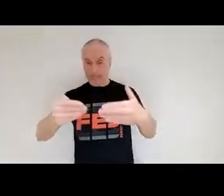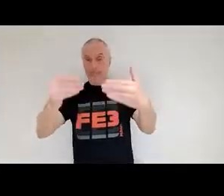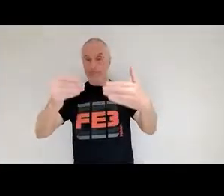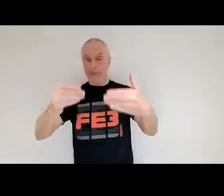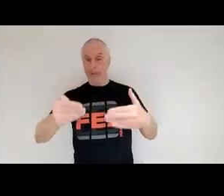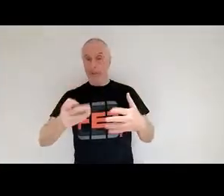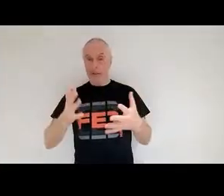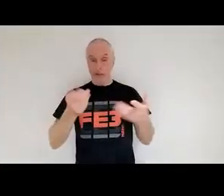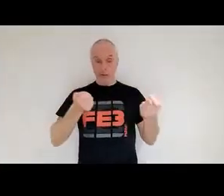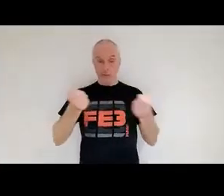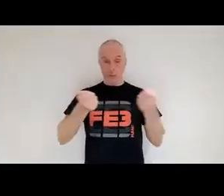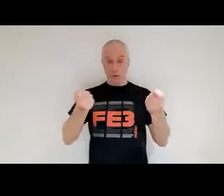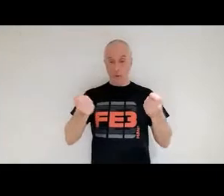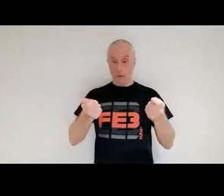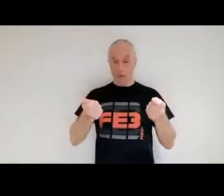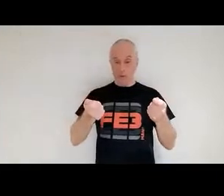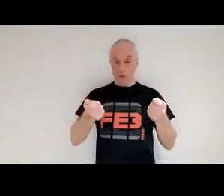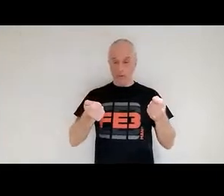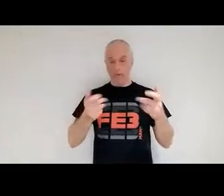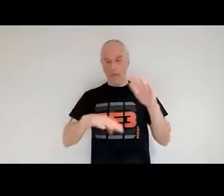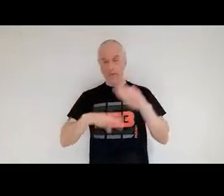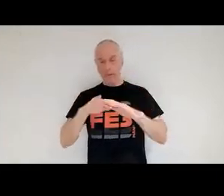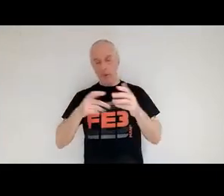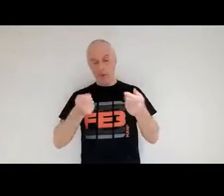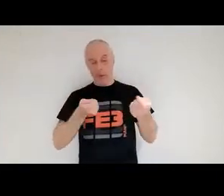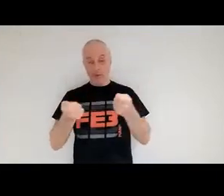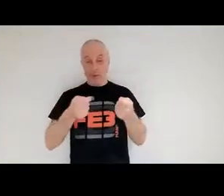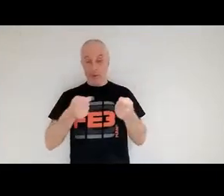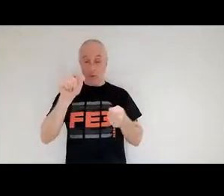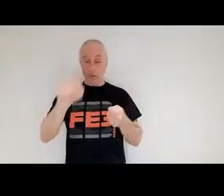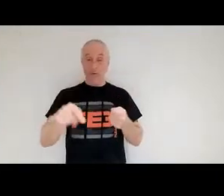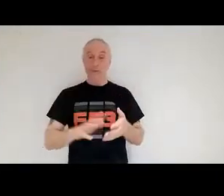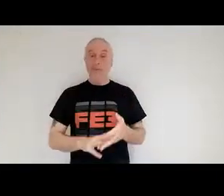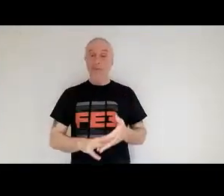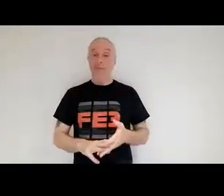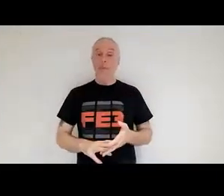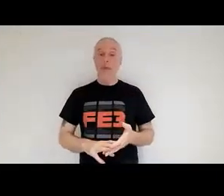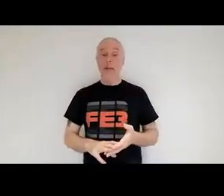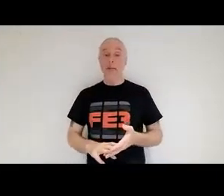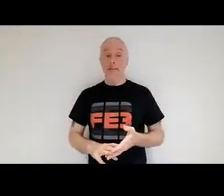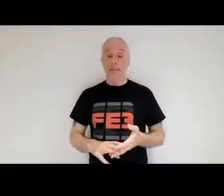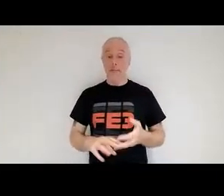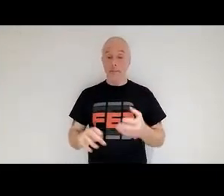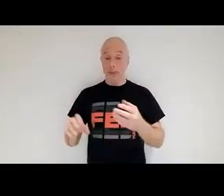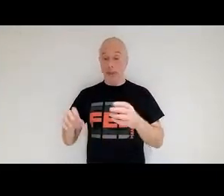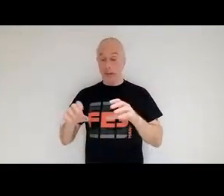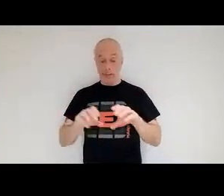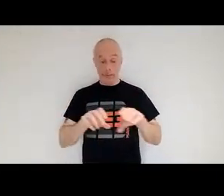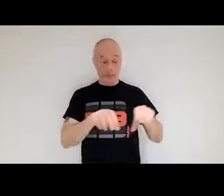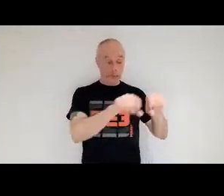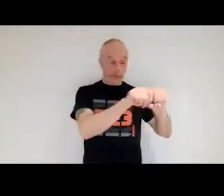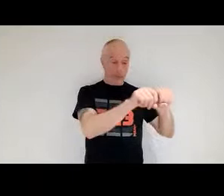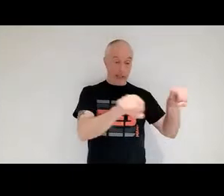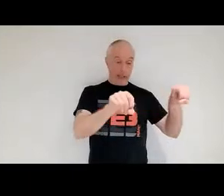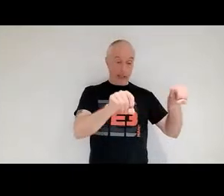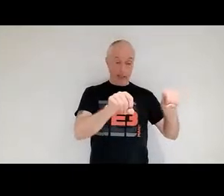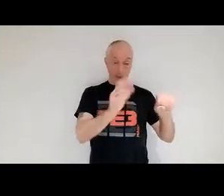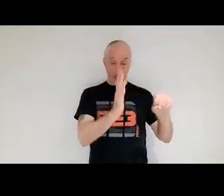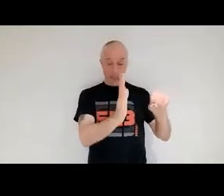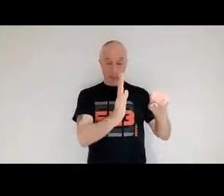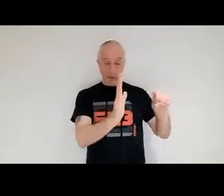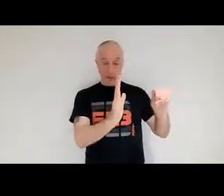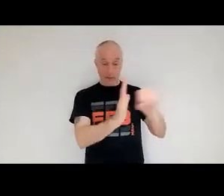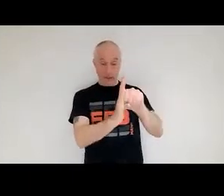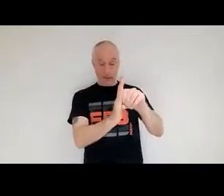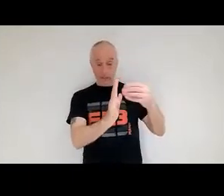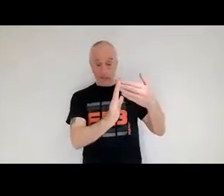control over the experiment. And we ran a pipe through the first box and then started to leak gas through it. We